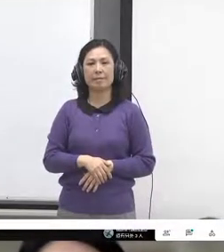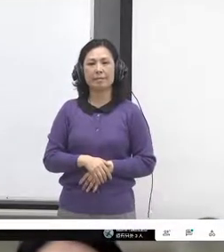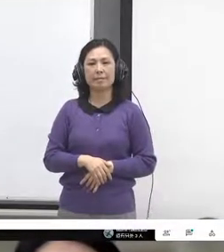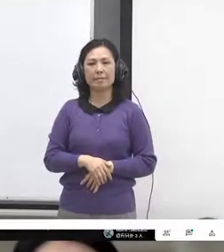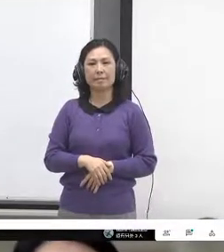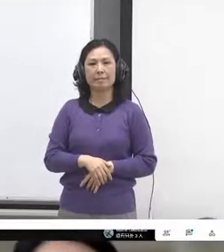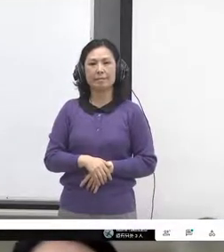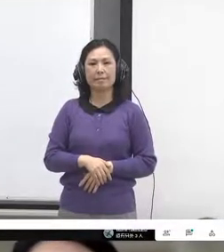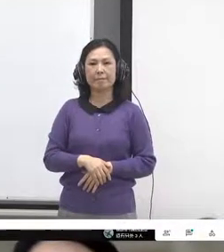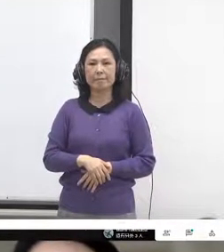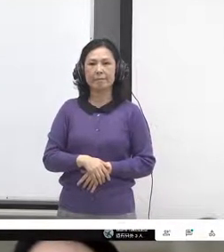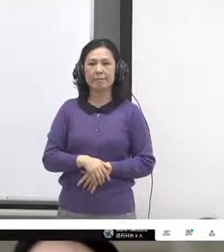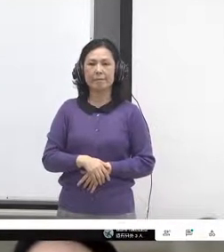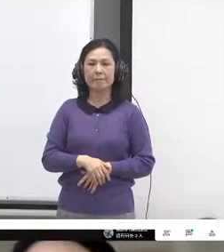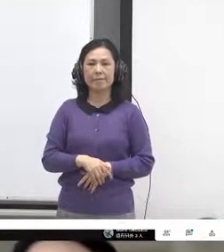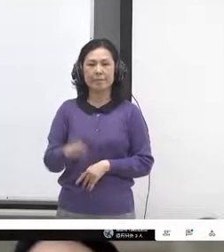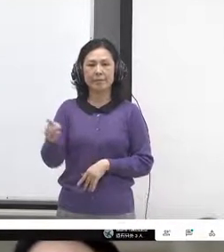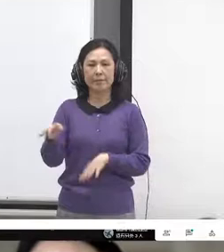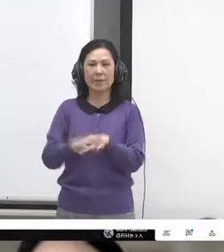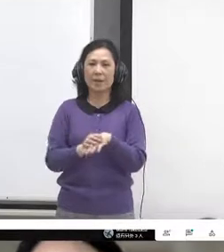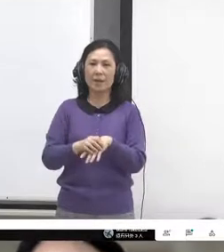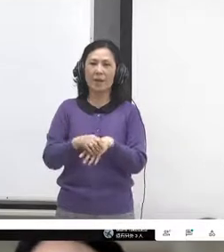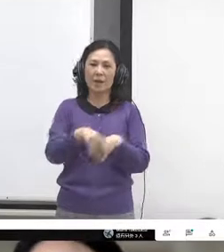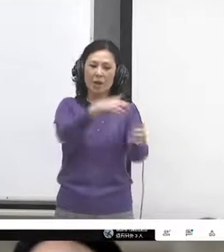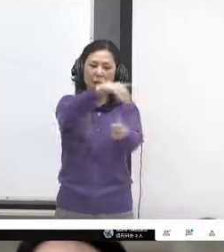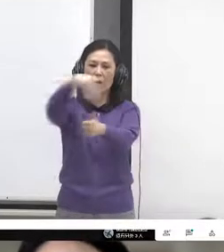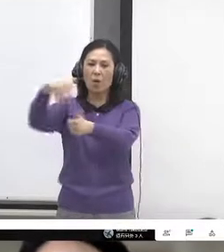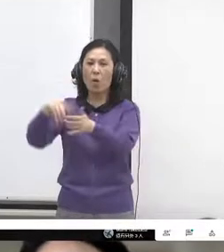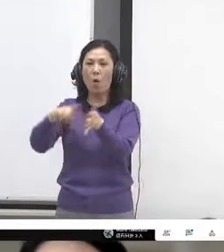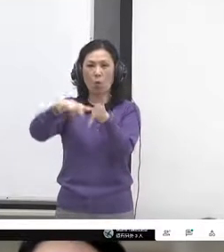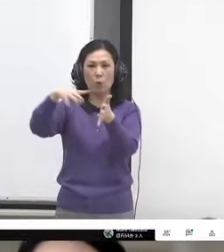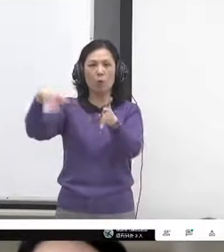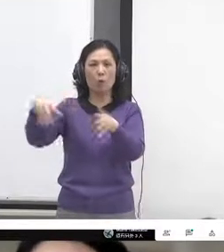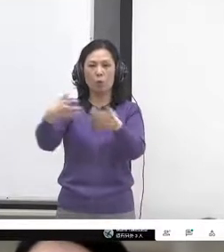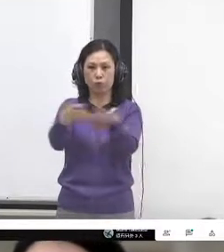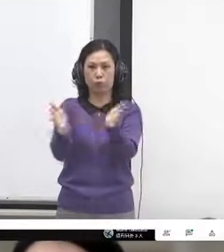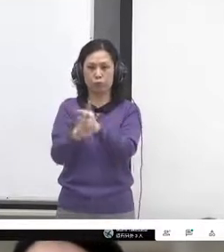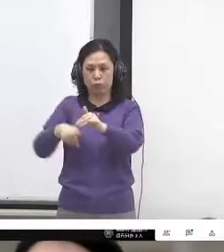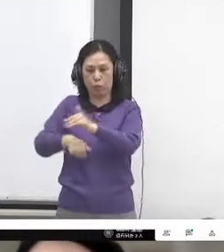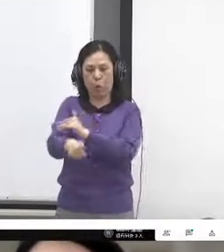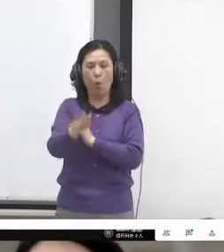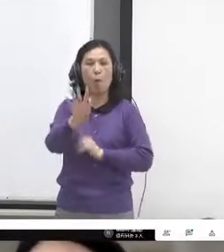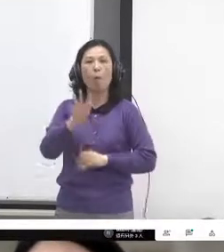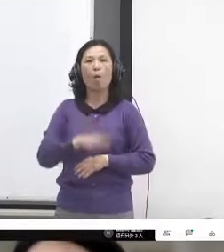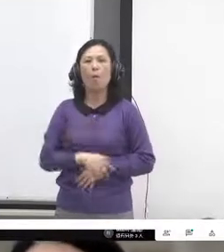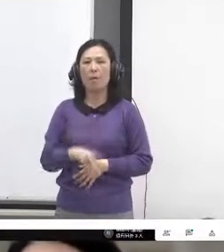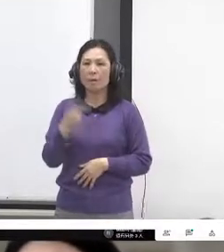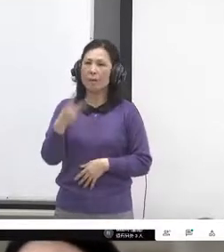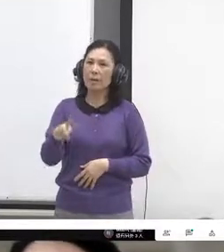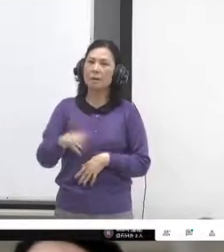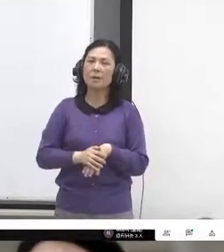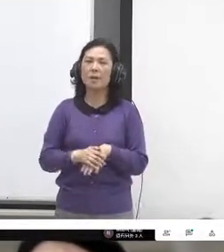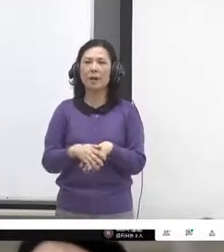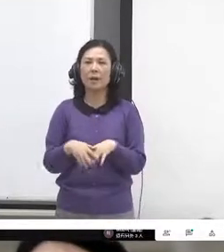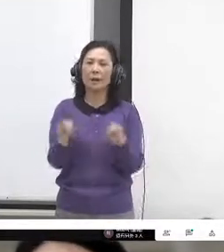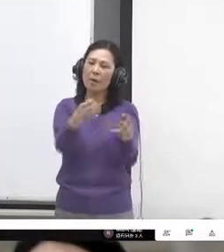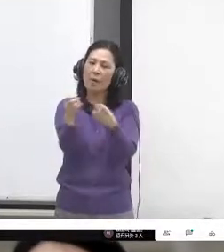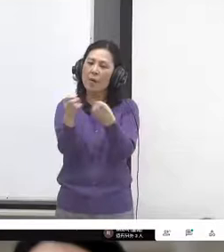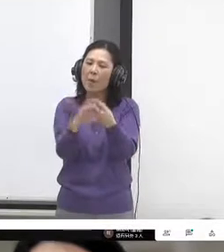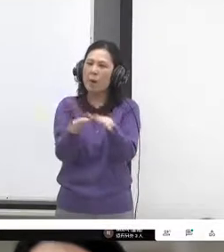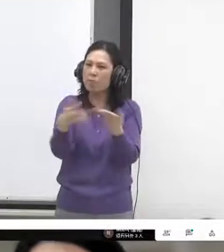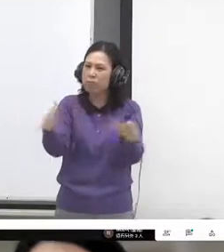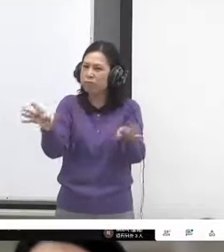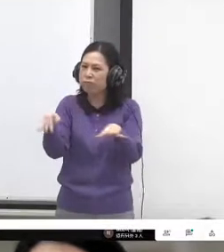the translation and the build the strategy a lot, and we do design and